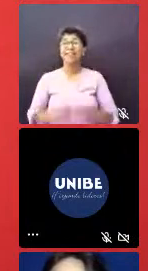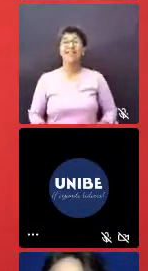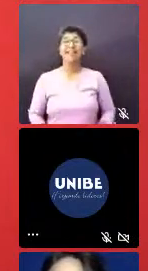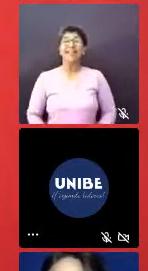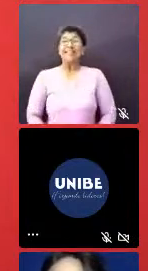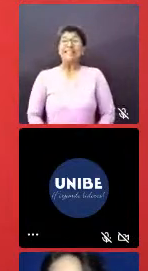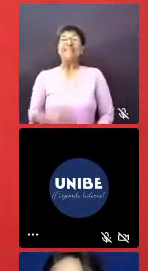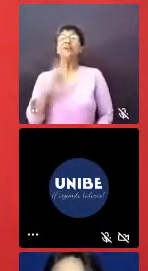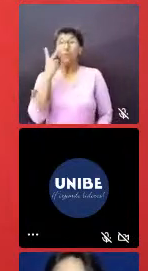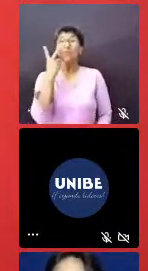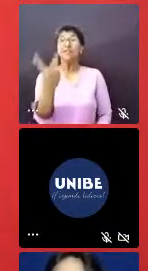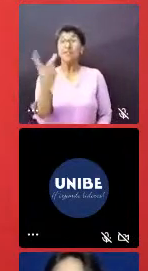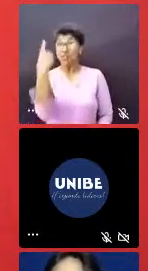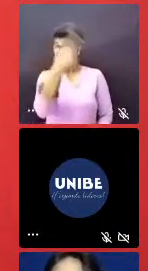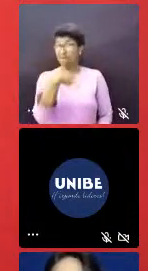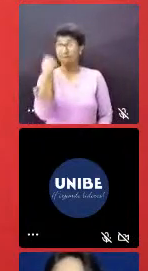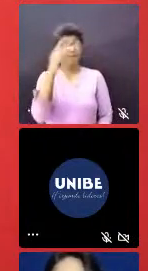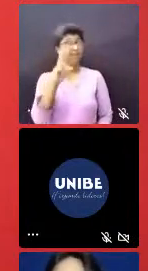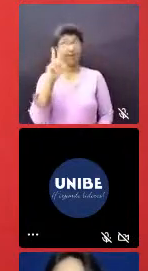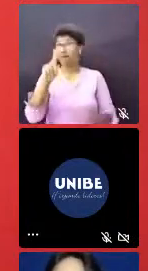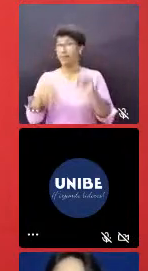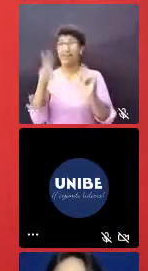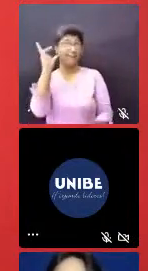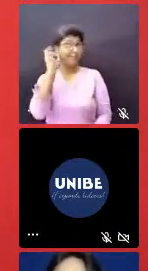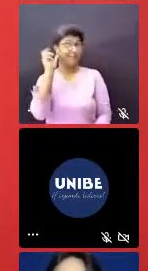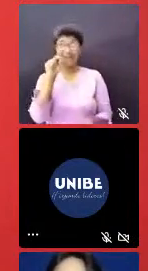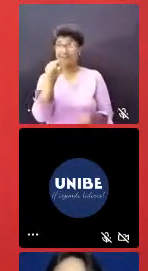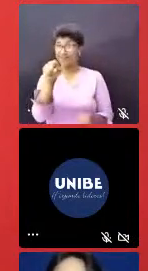We can see you, but we can't hear you.